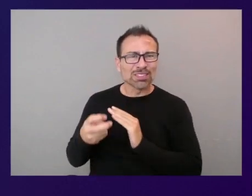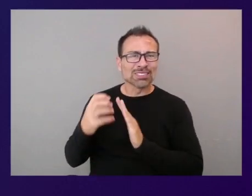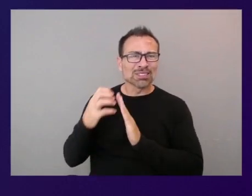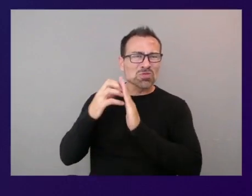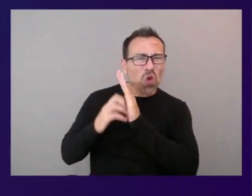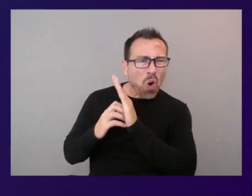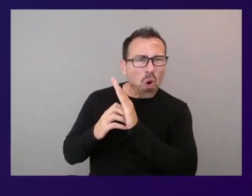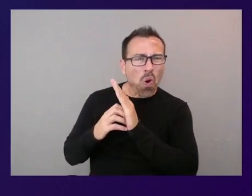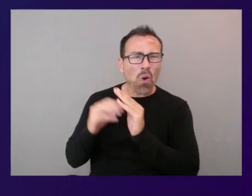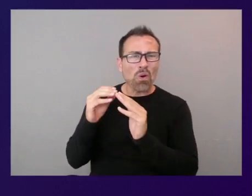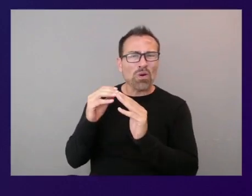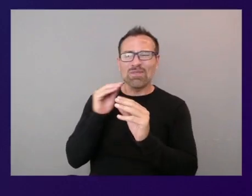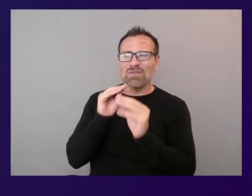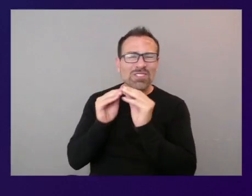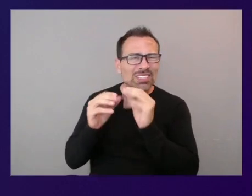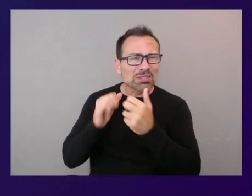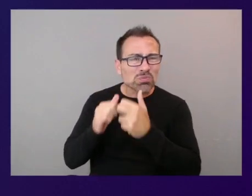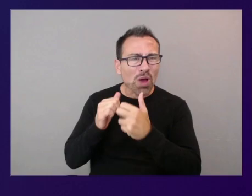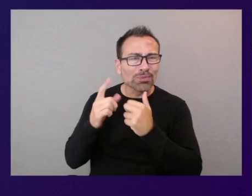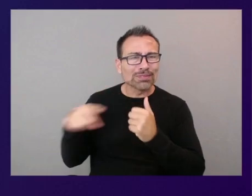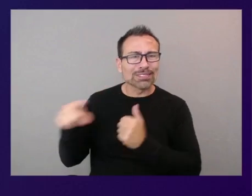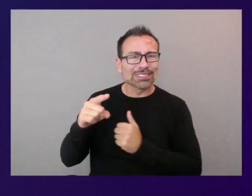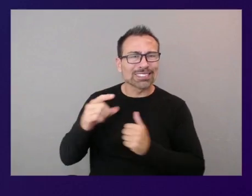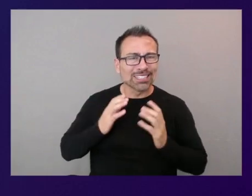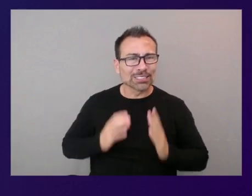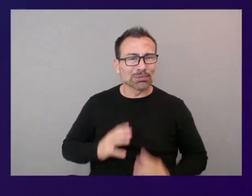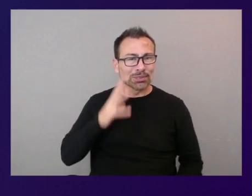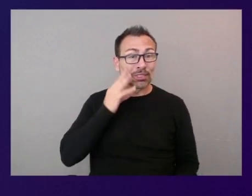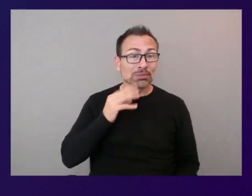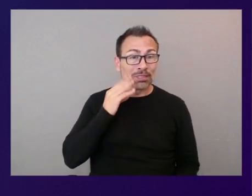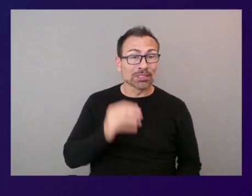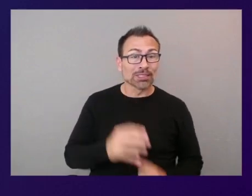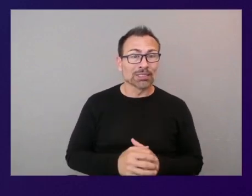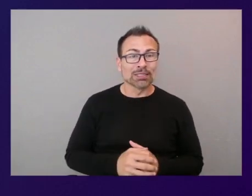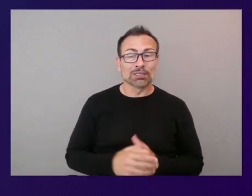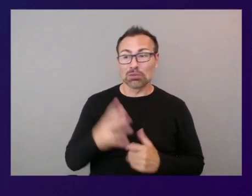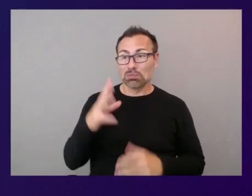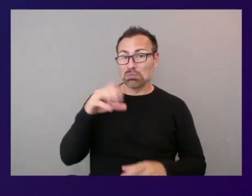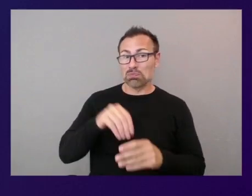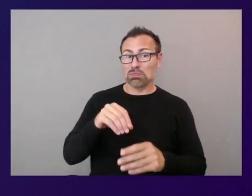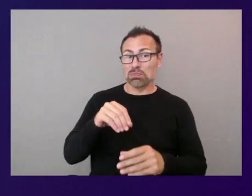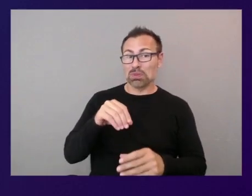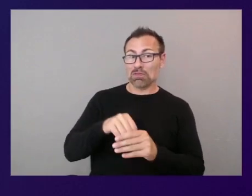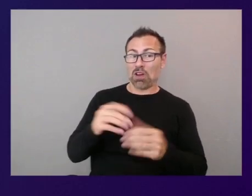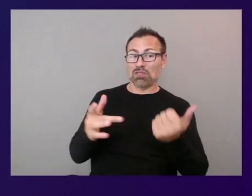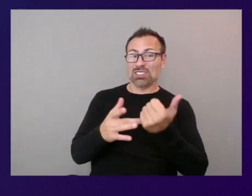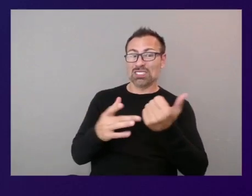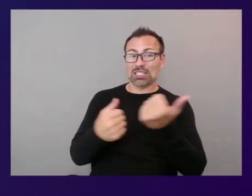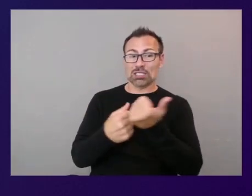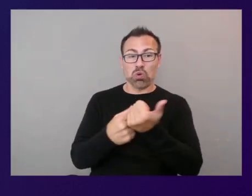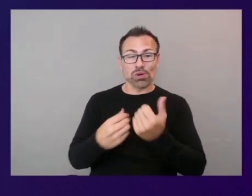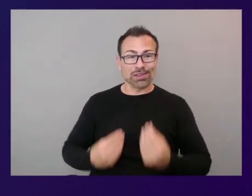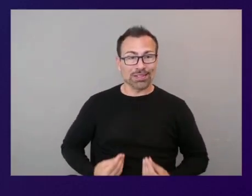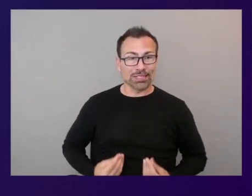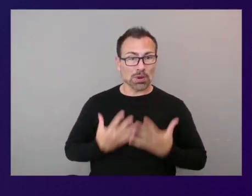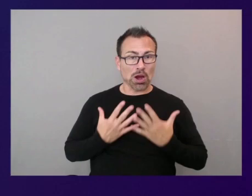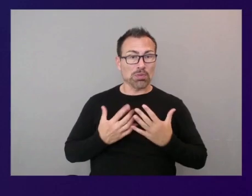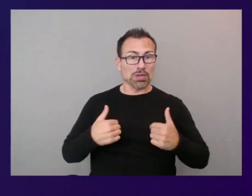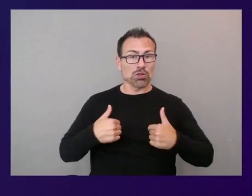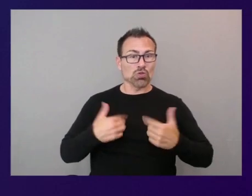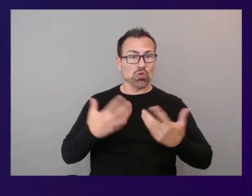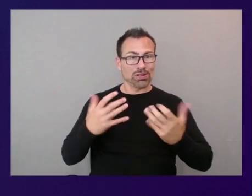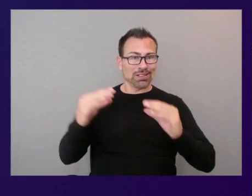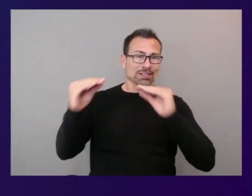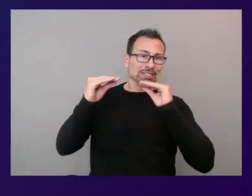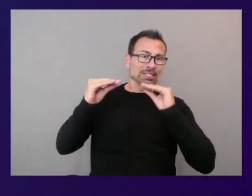for the customers. So being in tech support is what inspired me to want to teach myself how to code. And I later ended